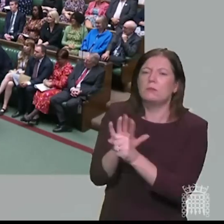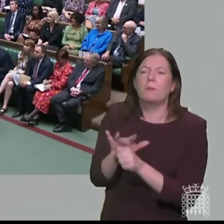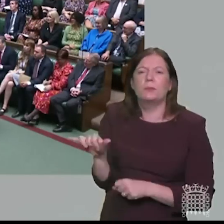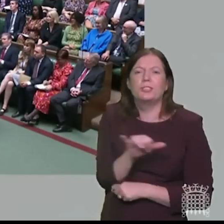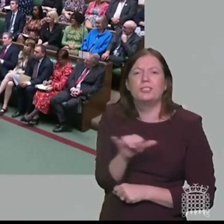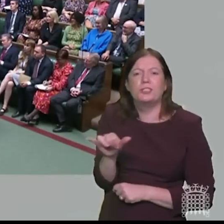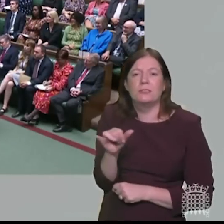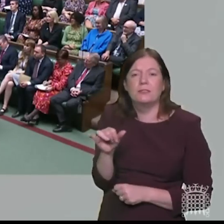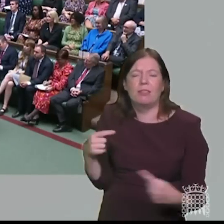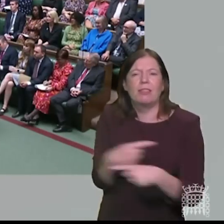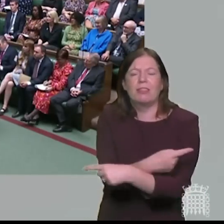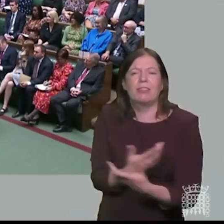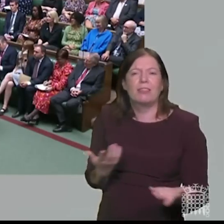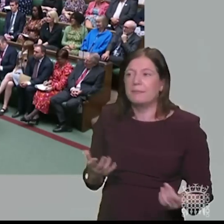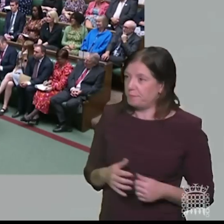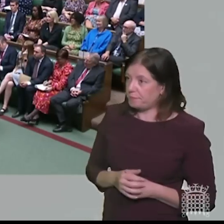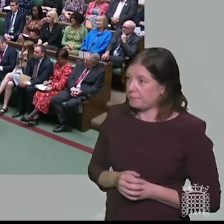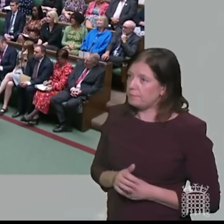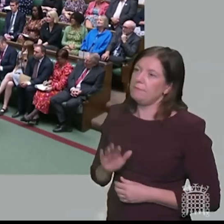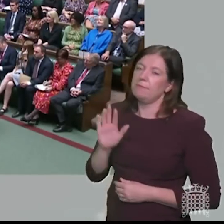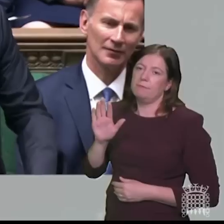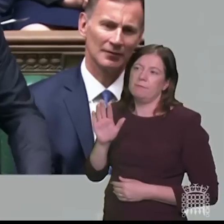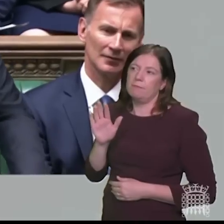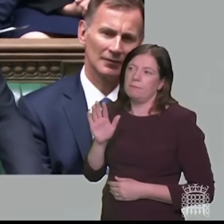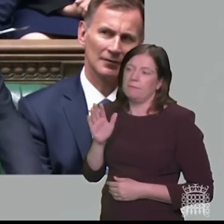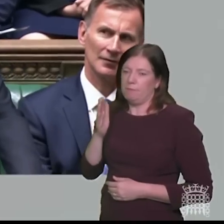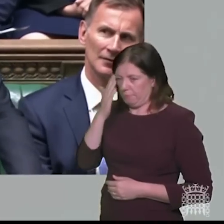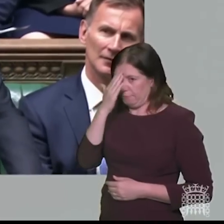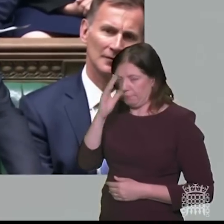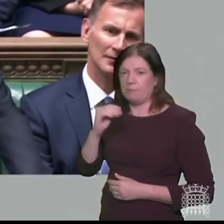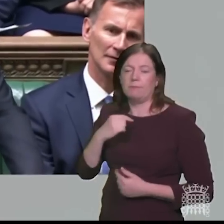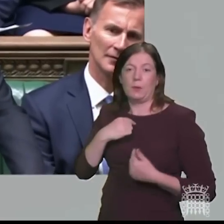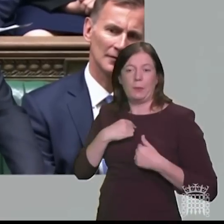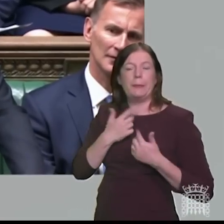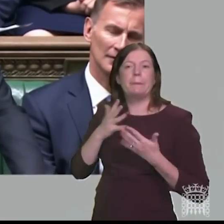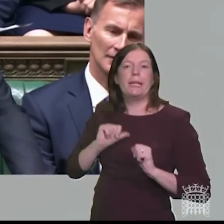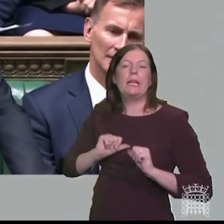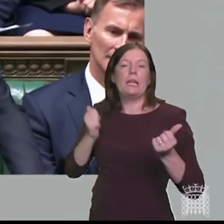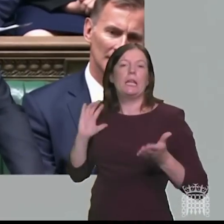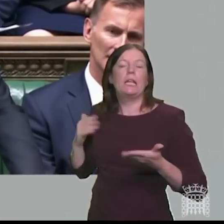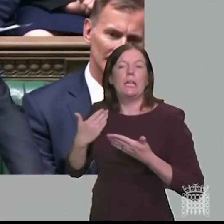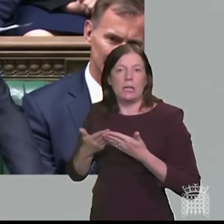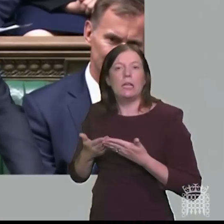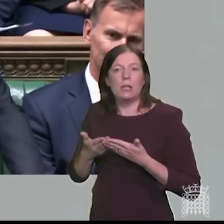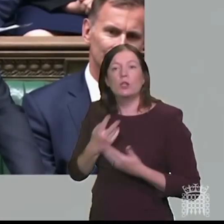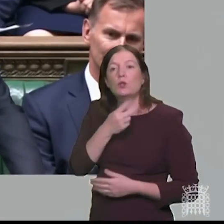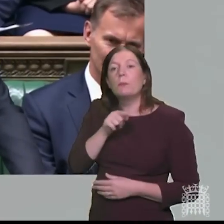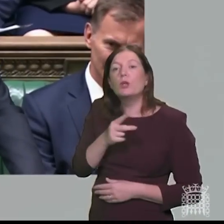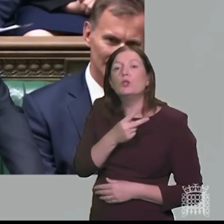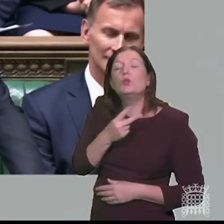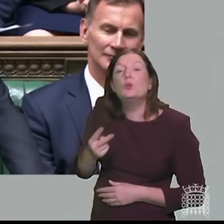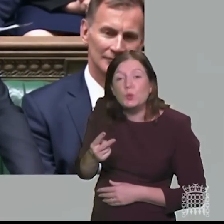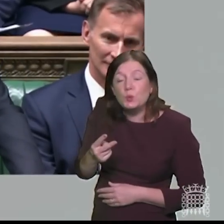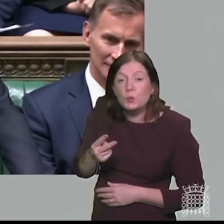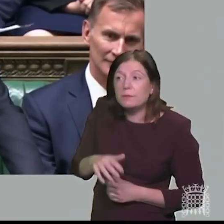Minister. Well, Mr. Speaker, I can just remind the honourable gentleman of our record since being in office.